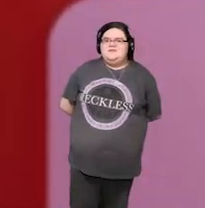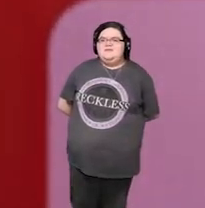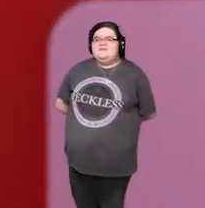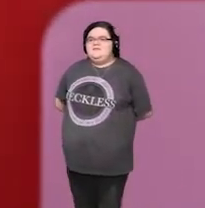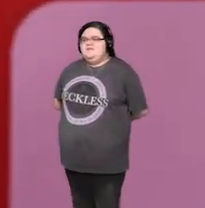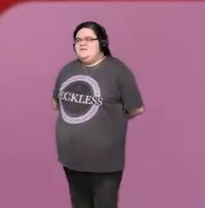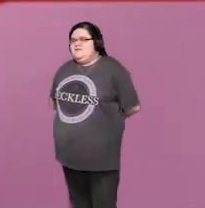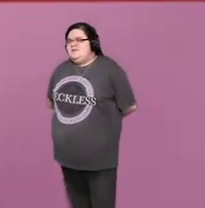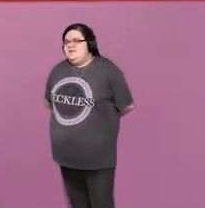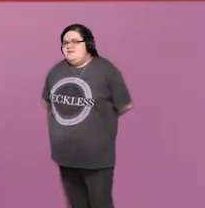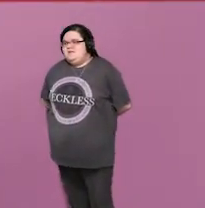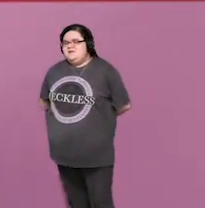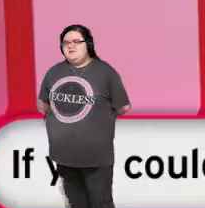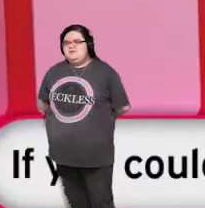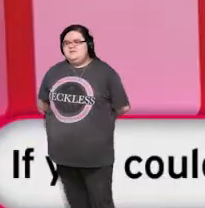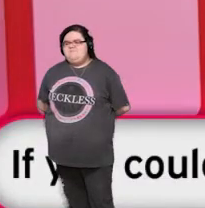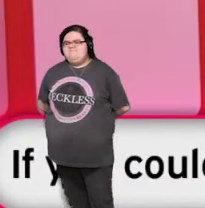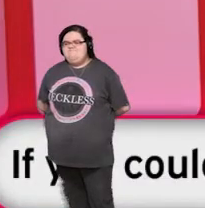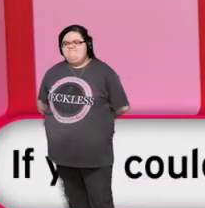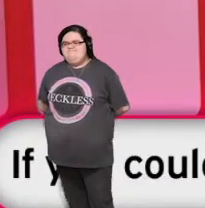be here. You want to die? You'll live forever, that's long.